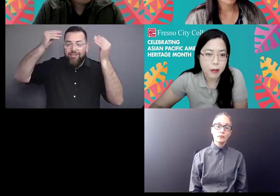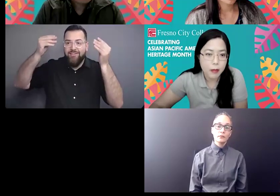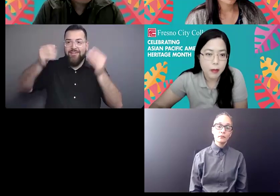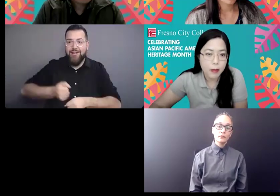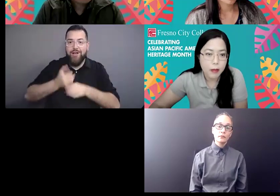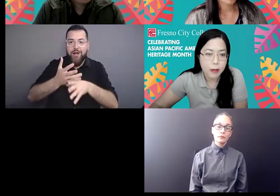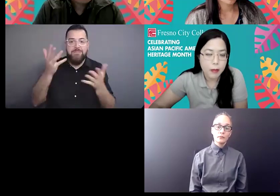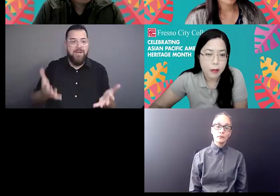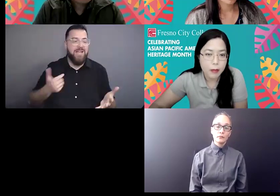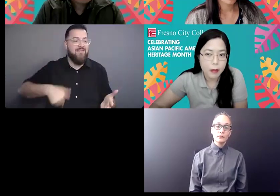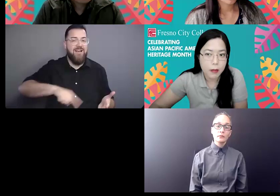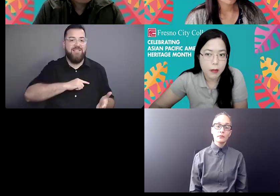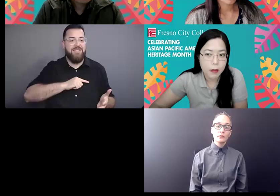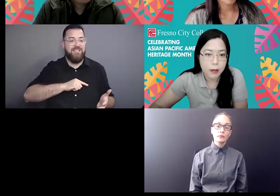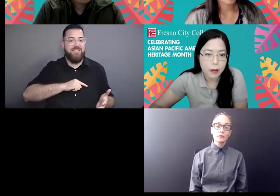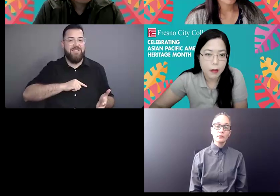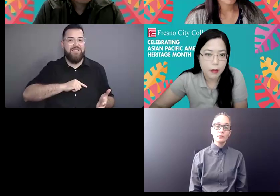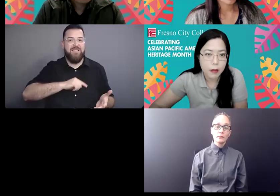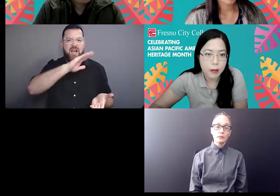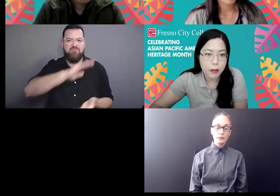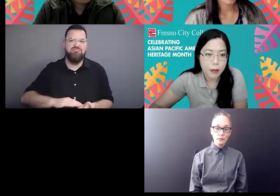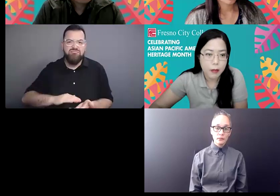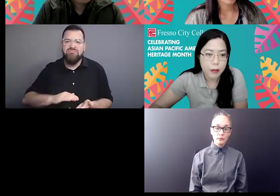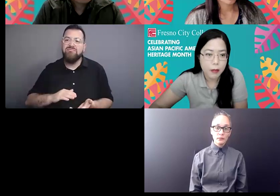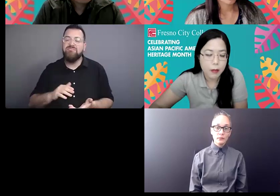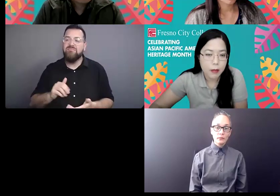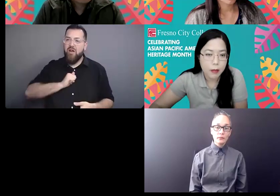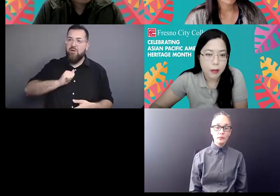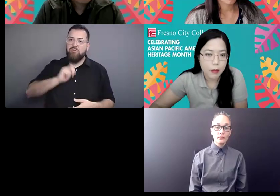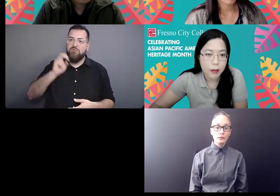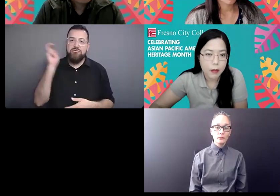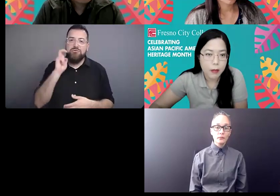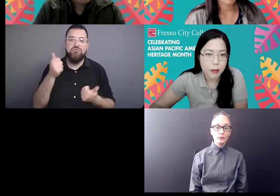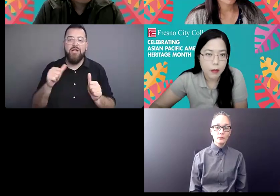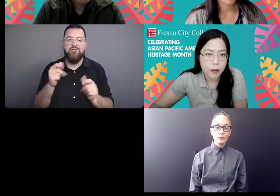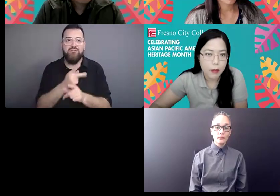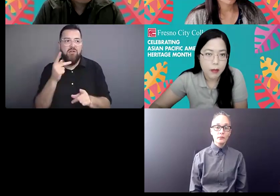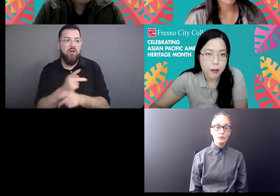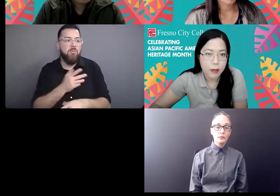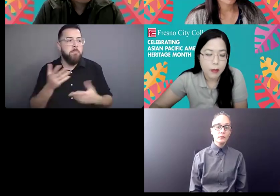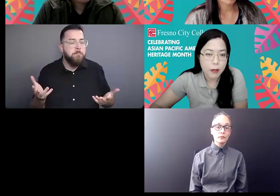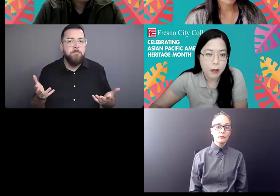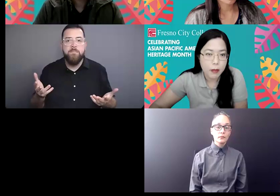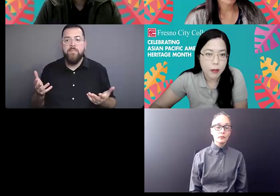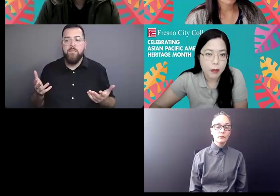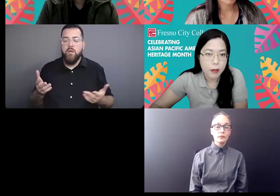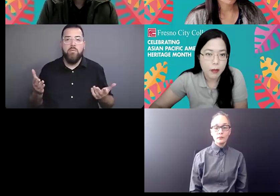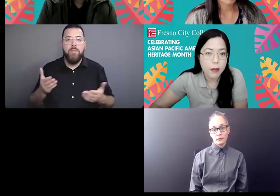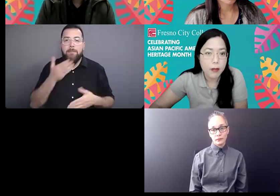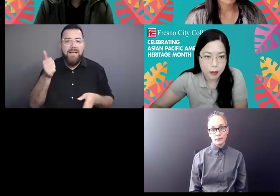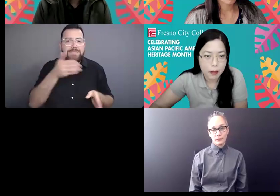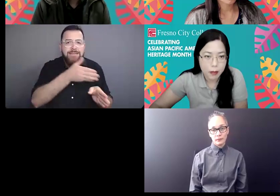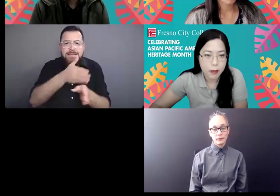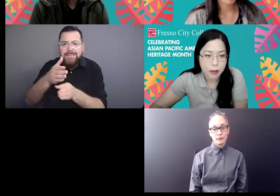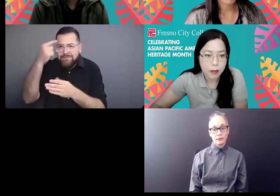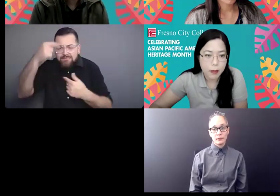who, you know, as you've heard, we're going through our own journeys of trying to discover like what would be the best route for us, right? Like, we